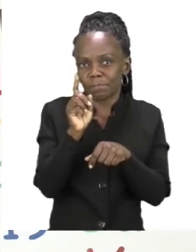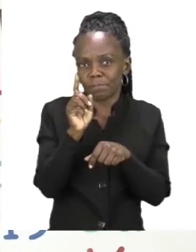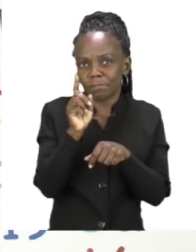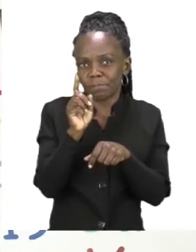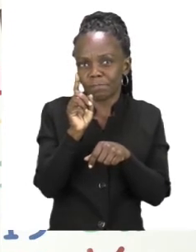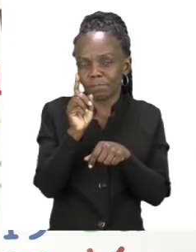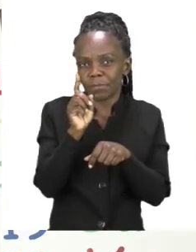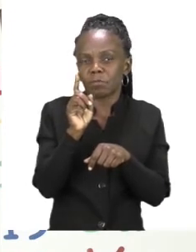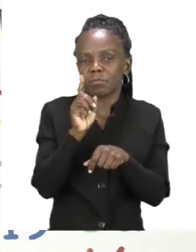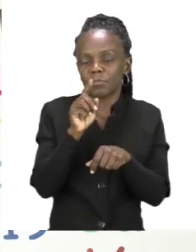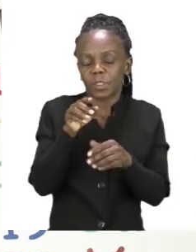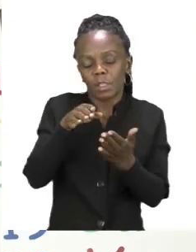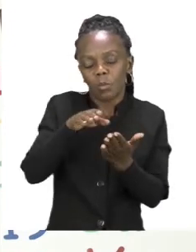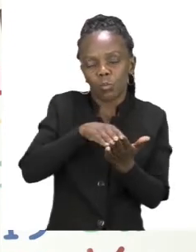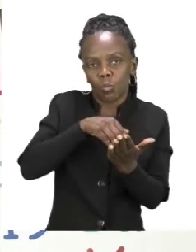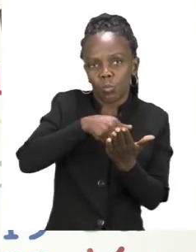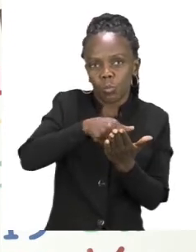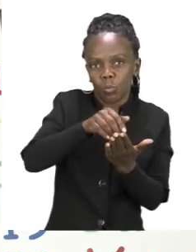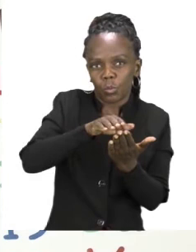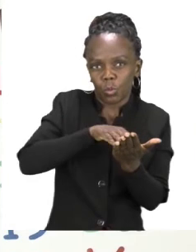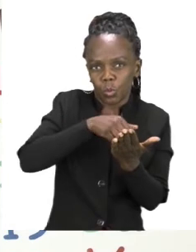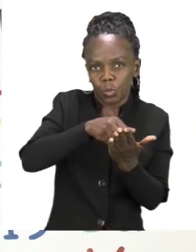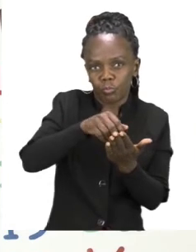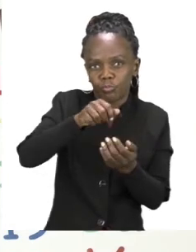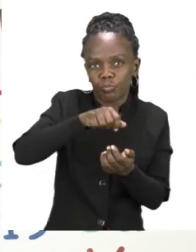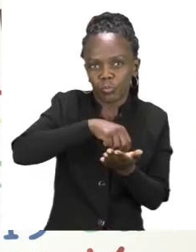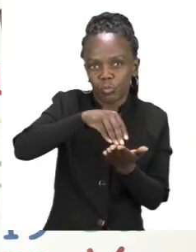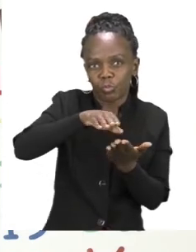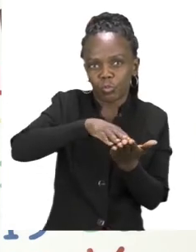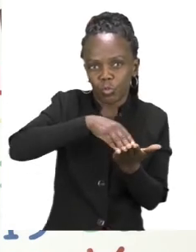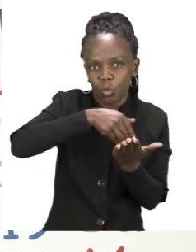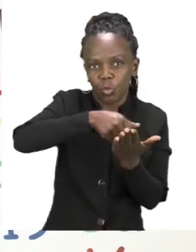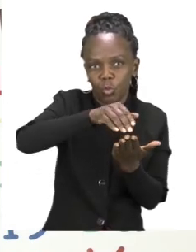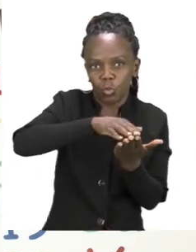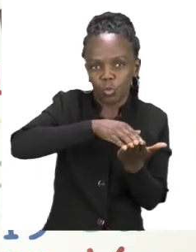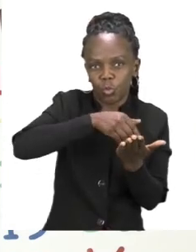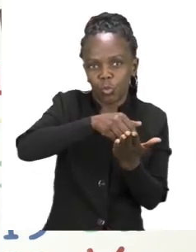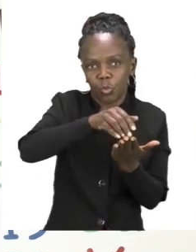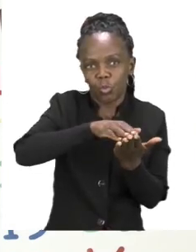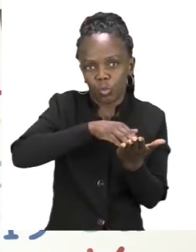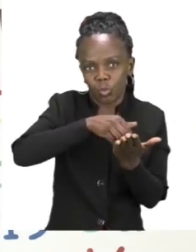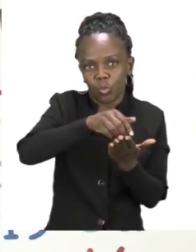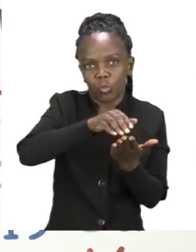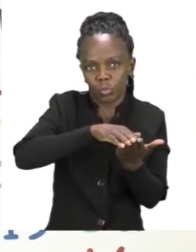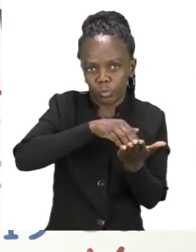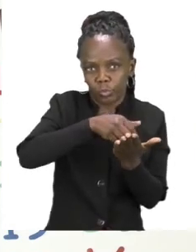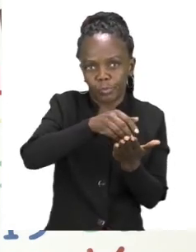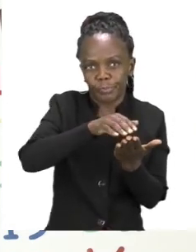with glue. So I'm going to take my Pritt stick and I'm going to cover it with